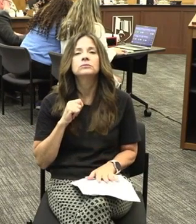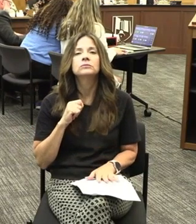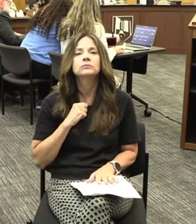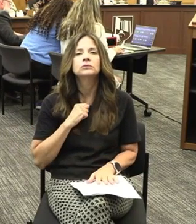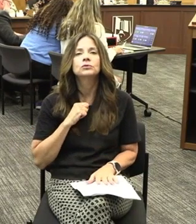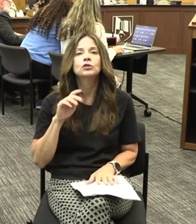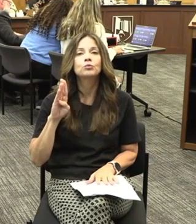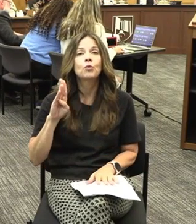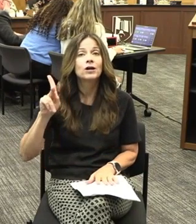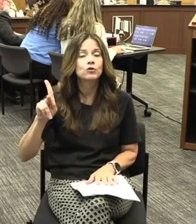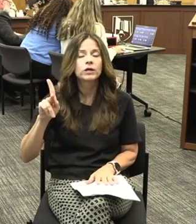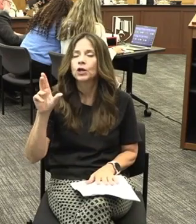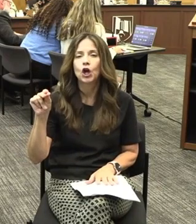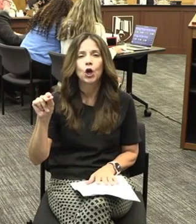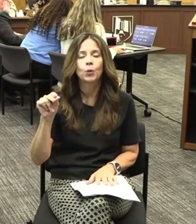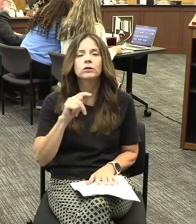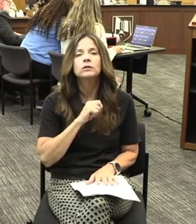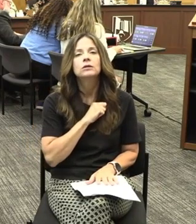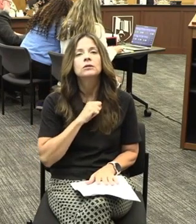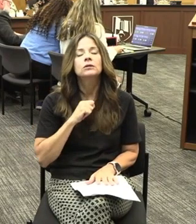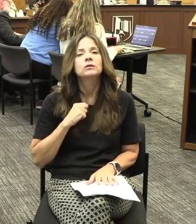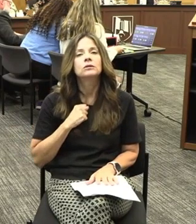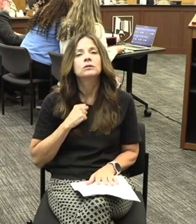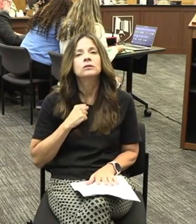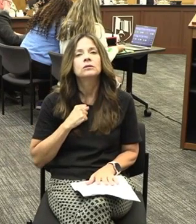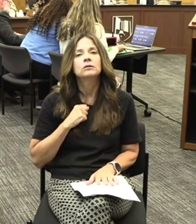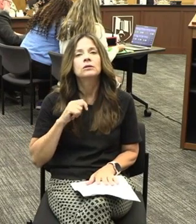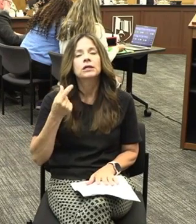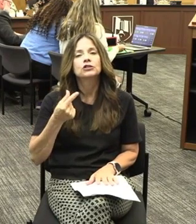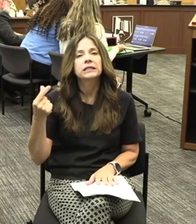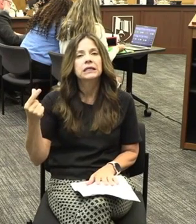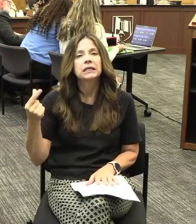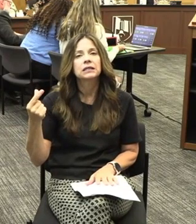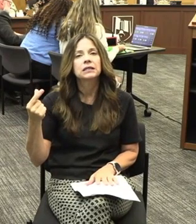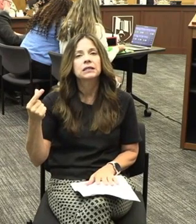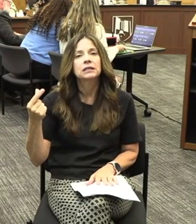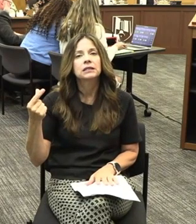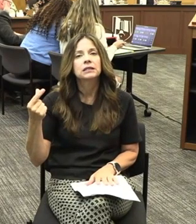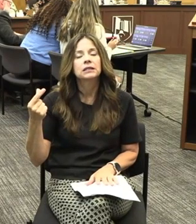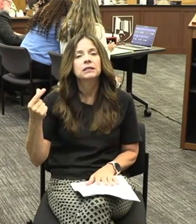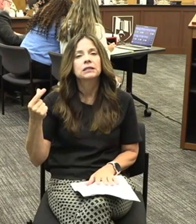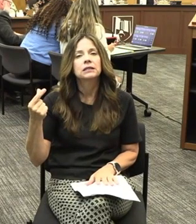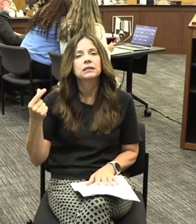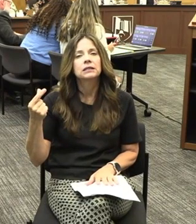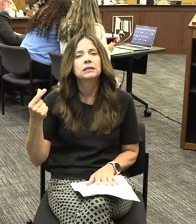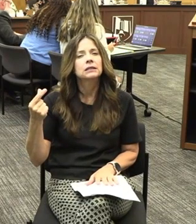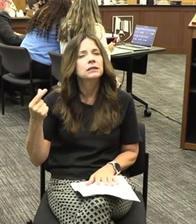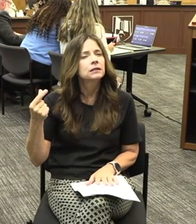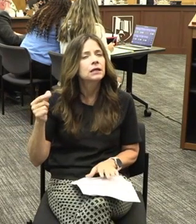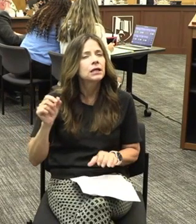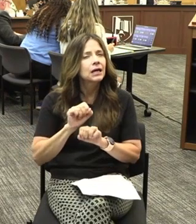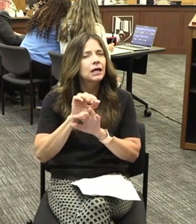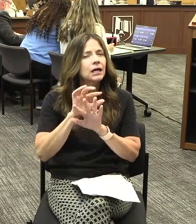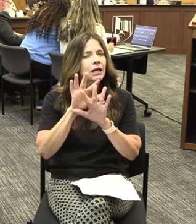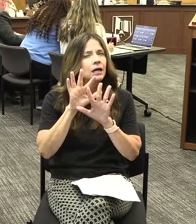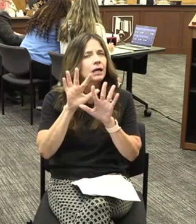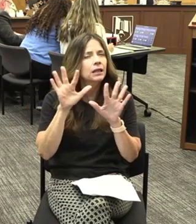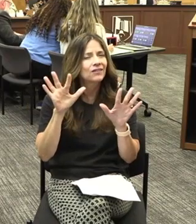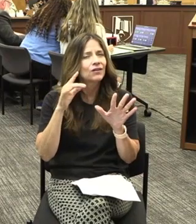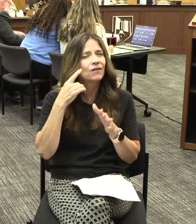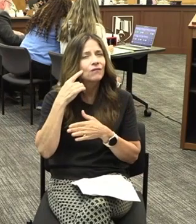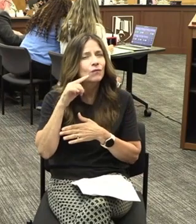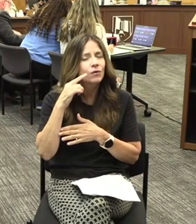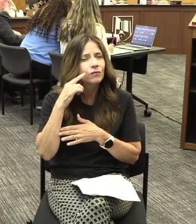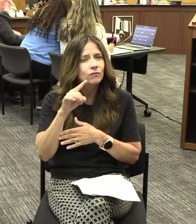trustee Broderick, No. trustee Garcia again, Point of clarification, this is for